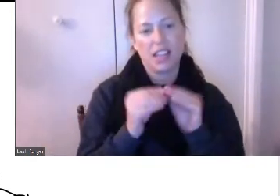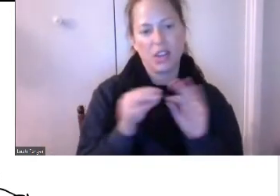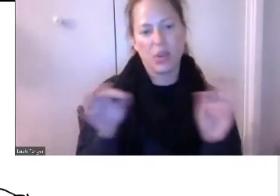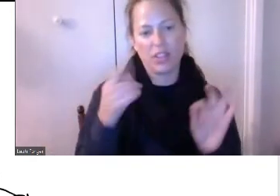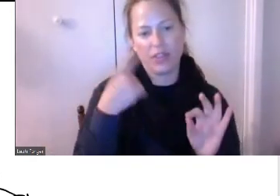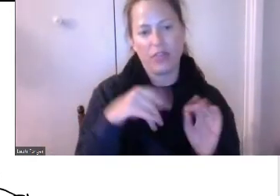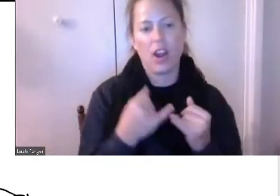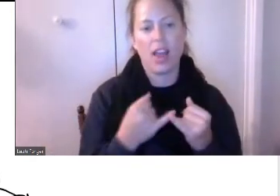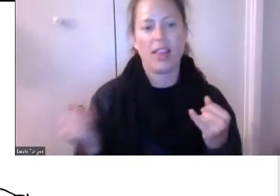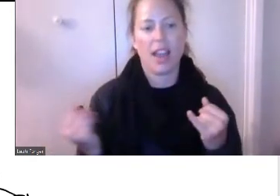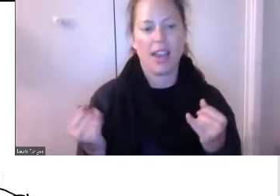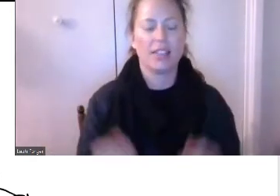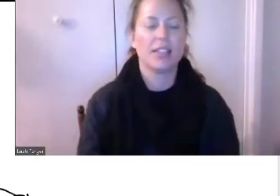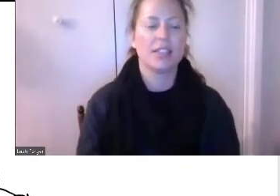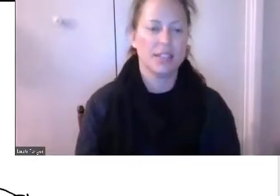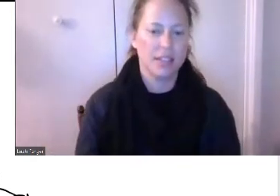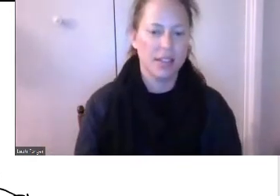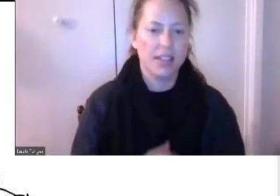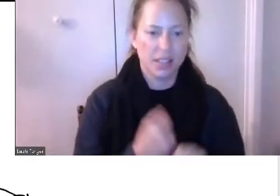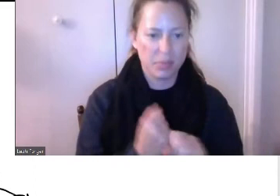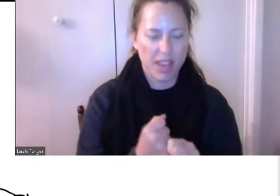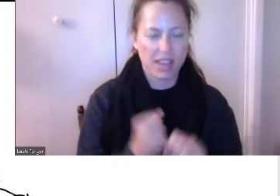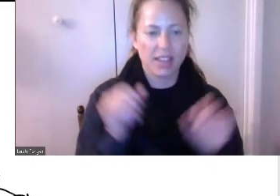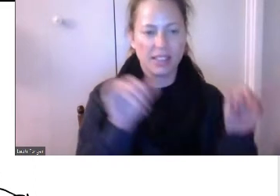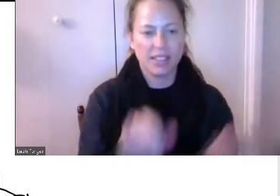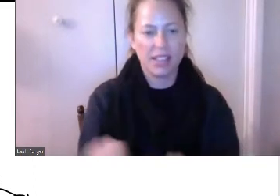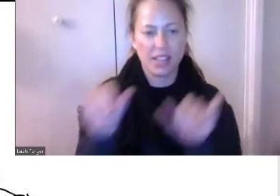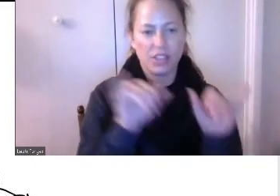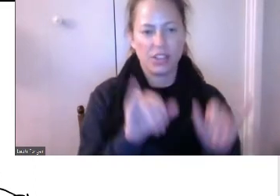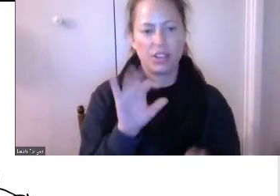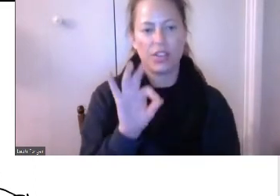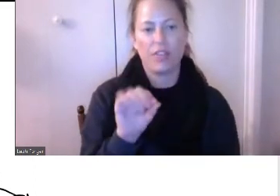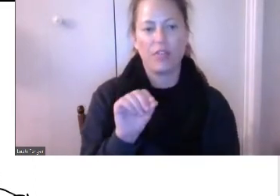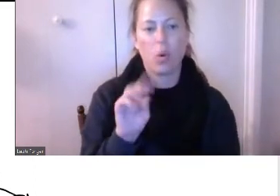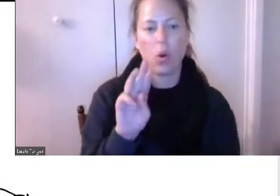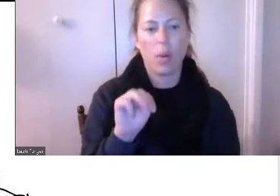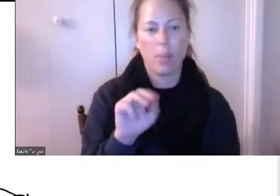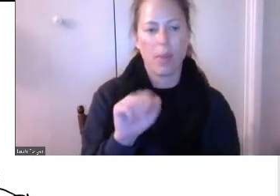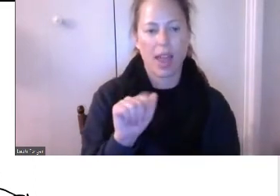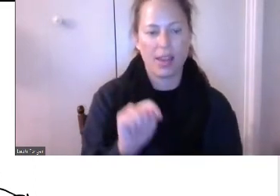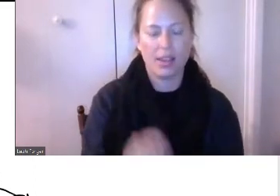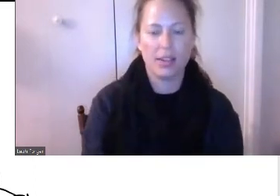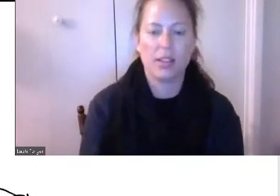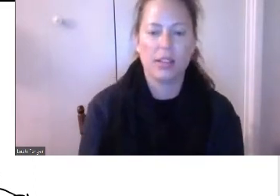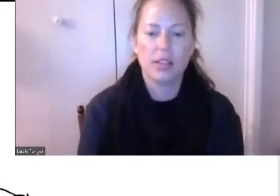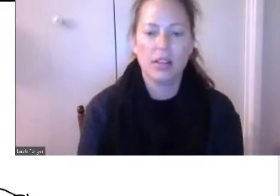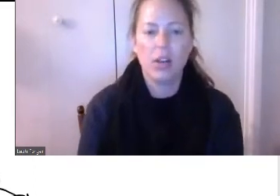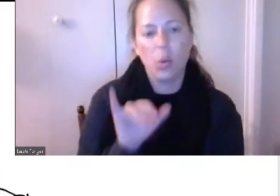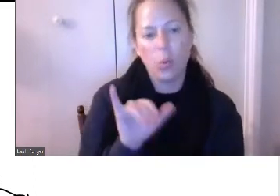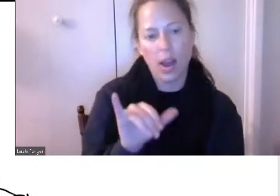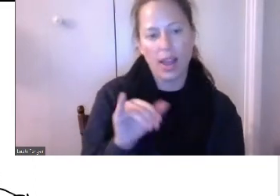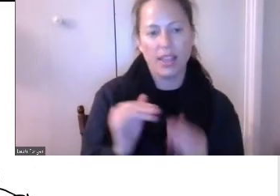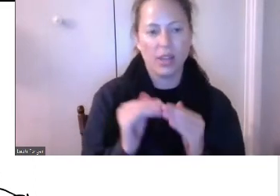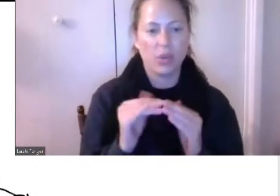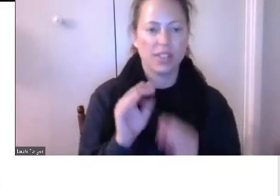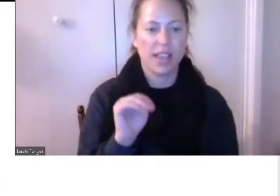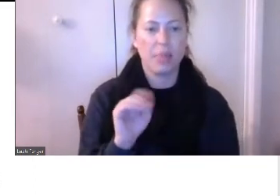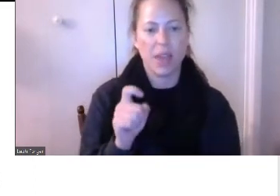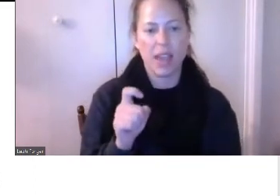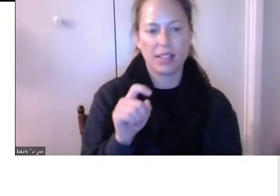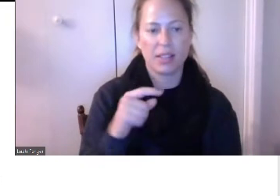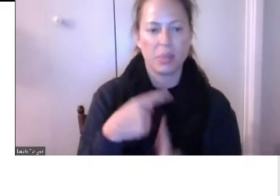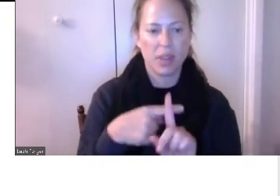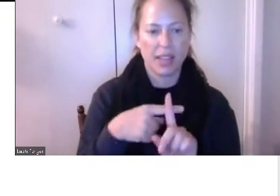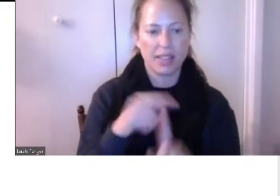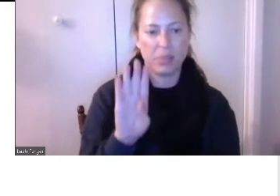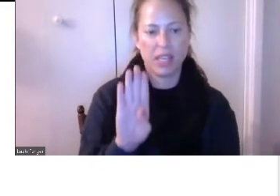to create it in the standard format. Y equals mx plus b. So let's go ahead